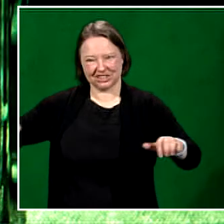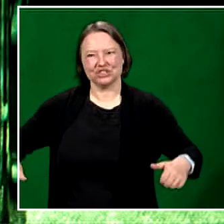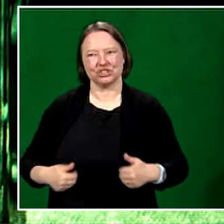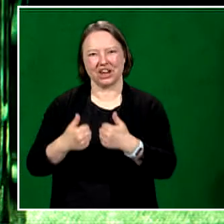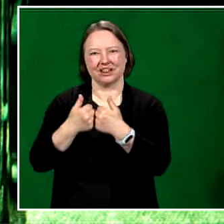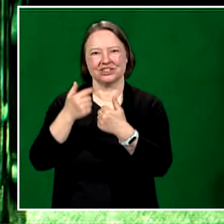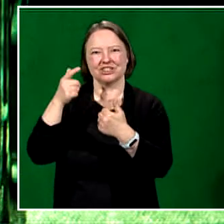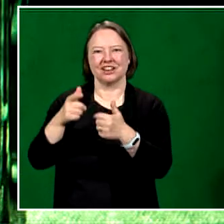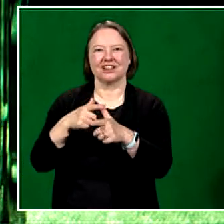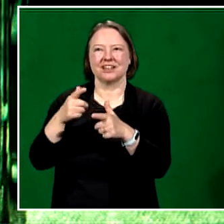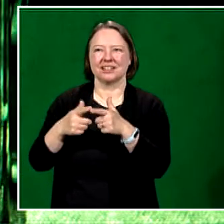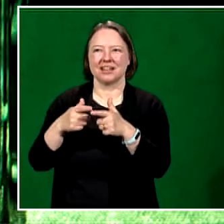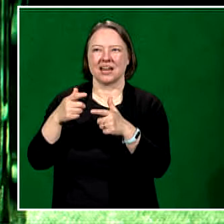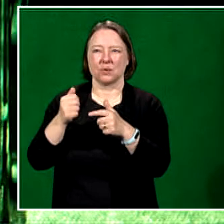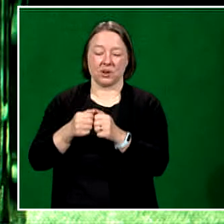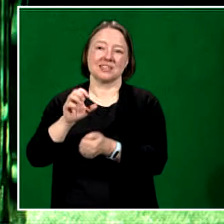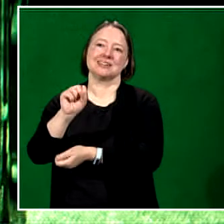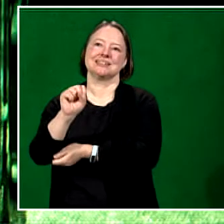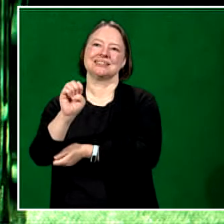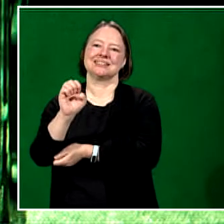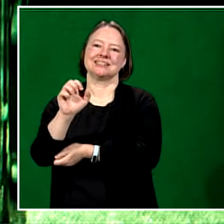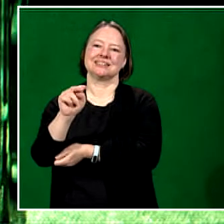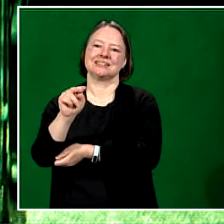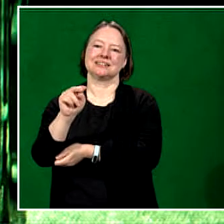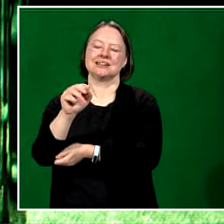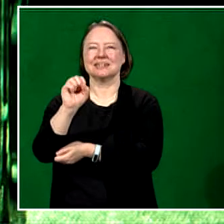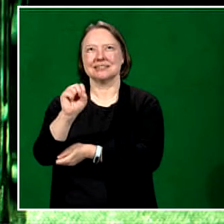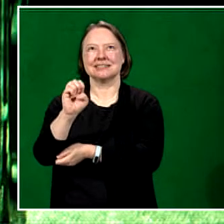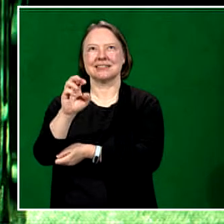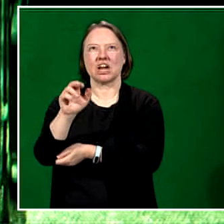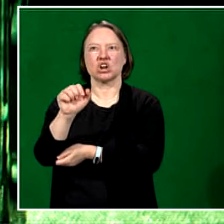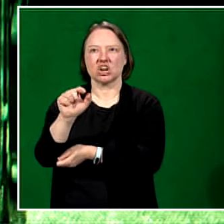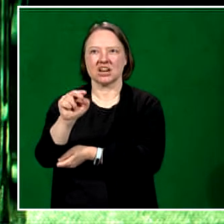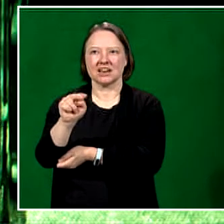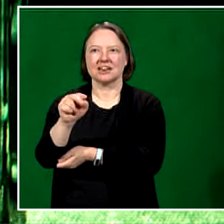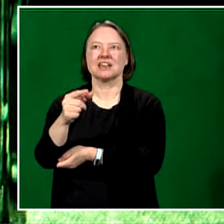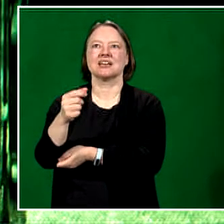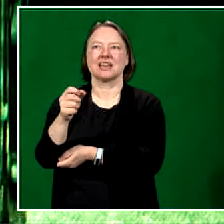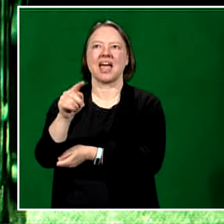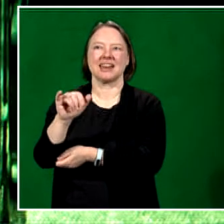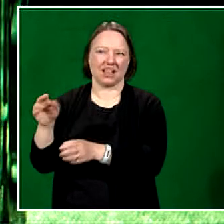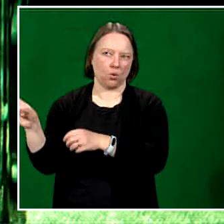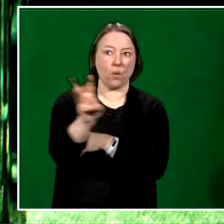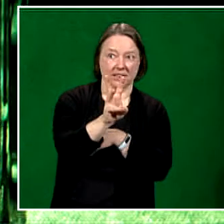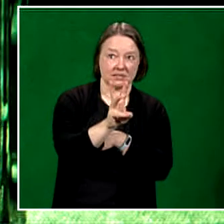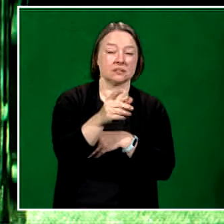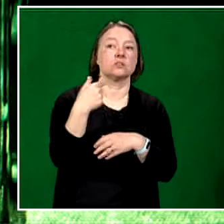even segregating the waste, we also have to, to do a